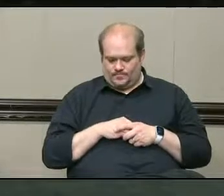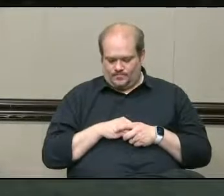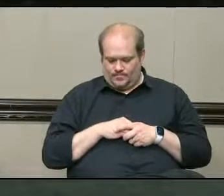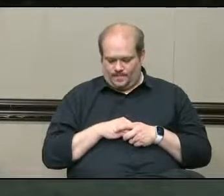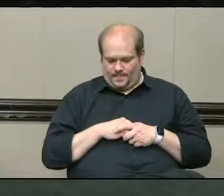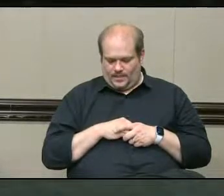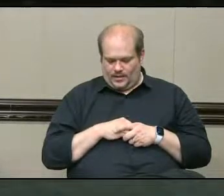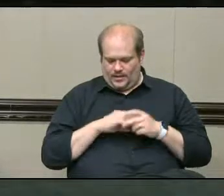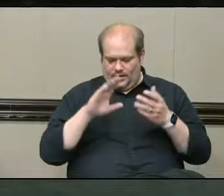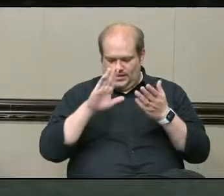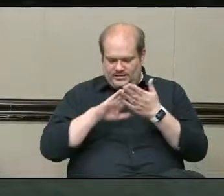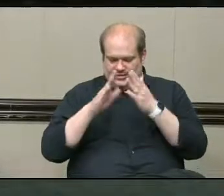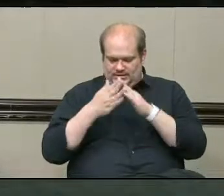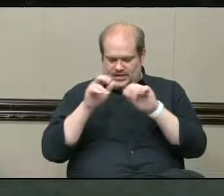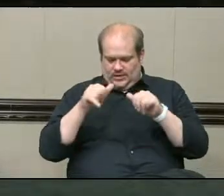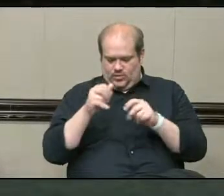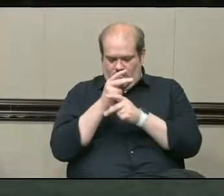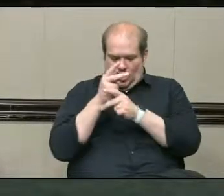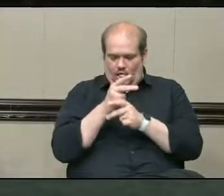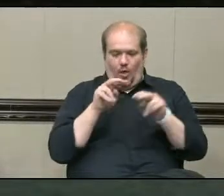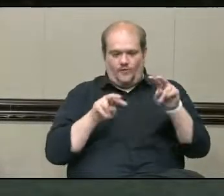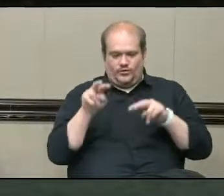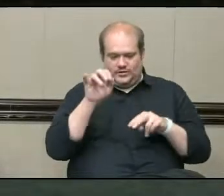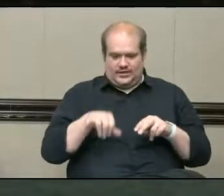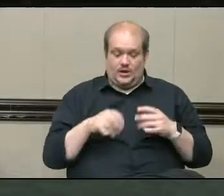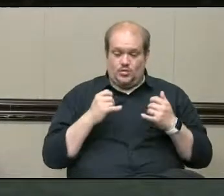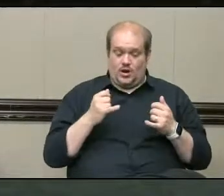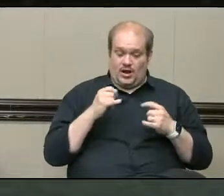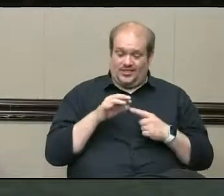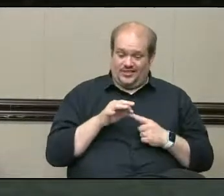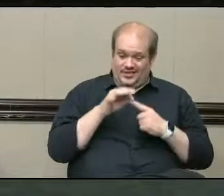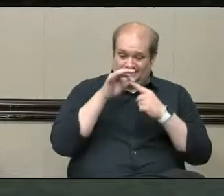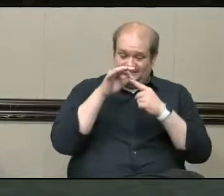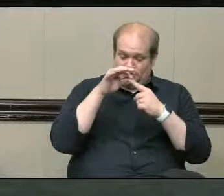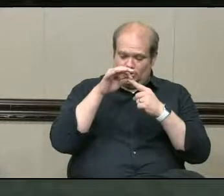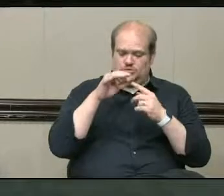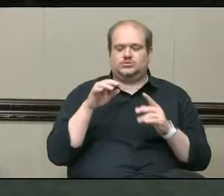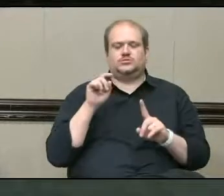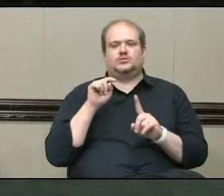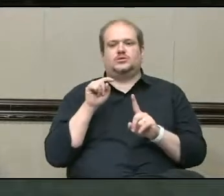The city will oversee that. Right now, what the exemption was, it